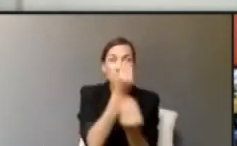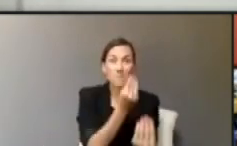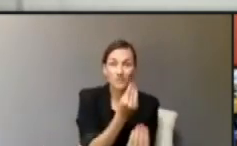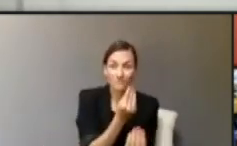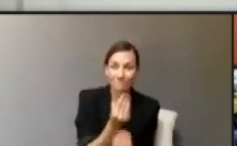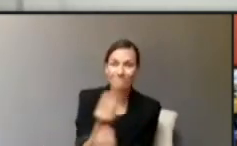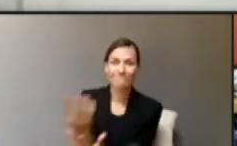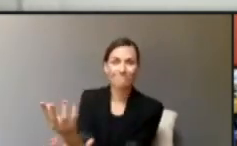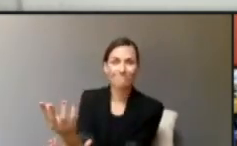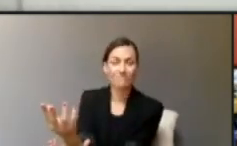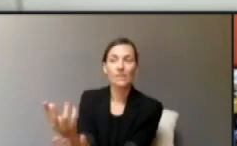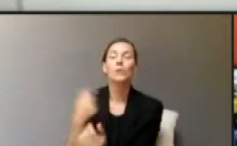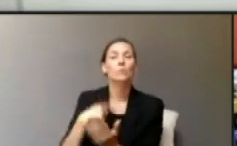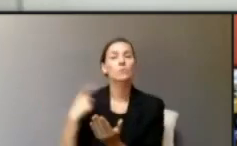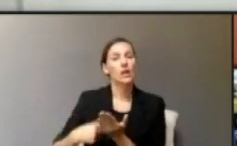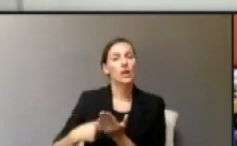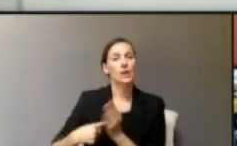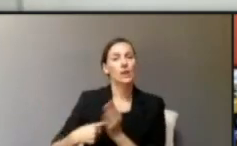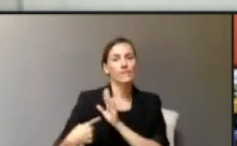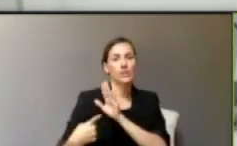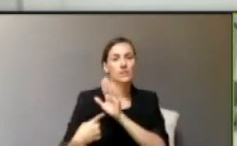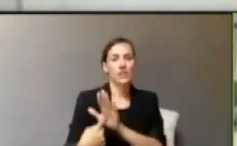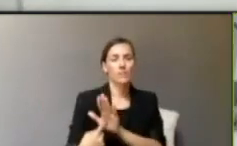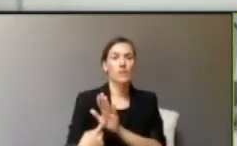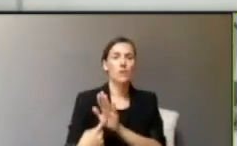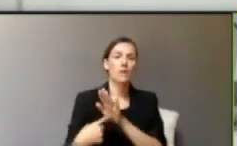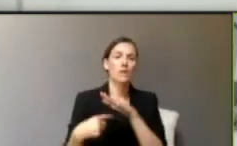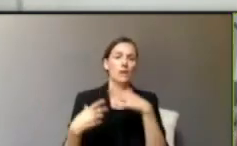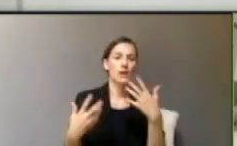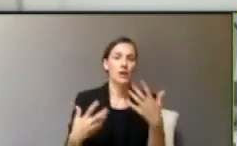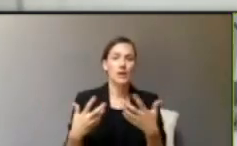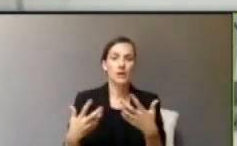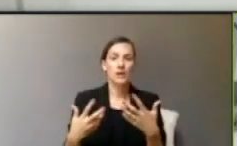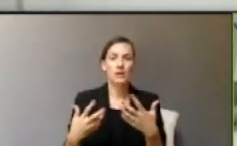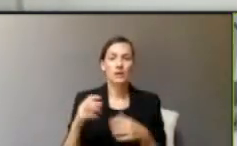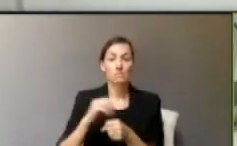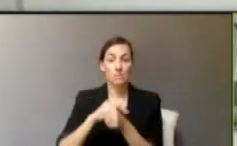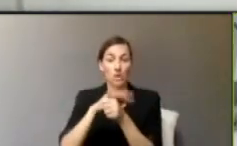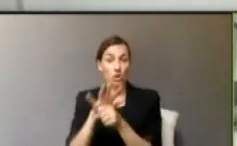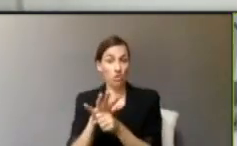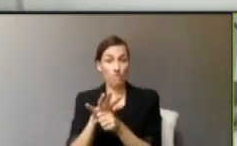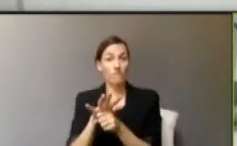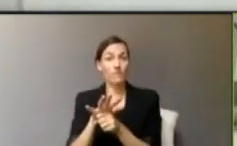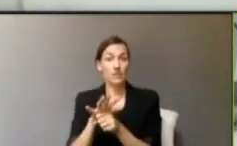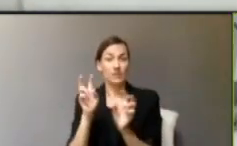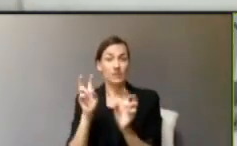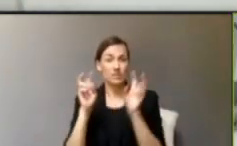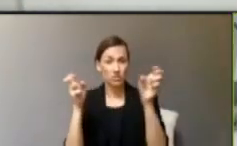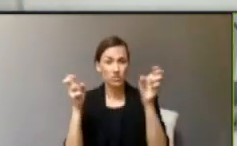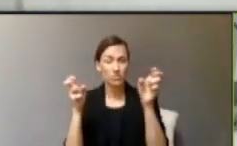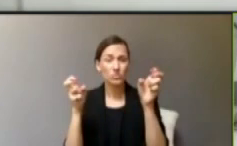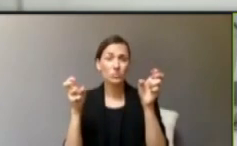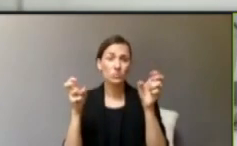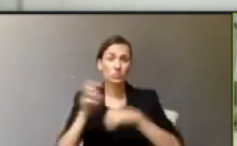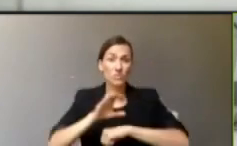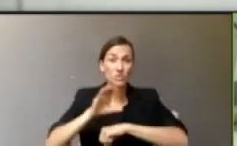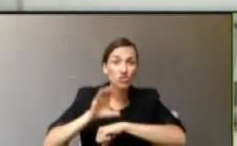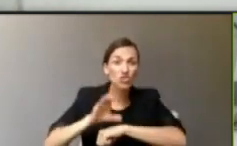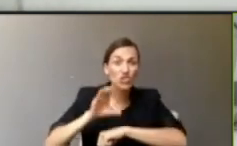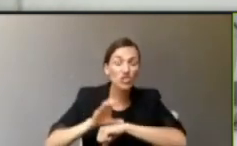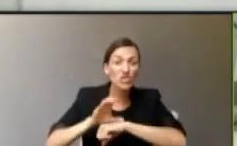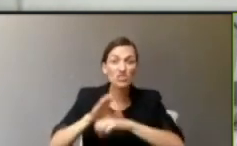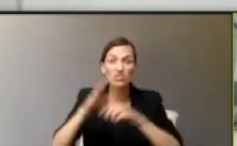you talk about, for example, the COVID-19 issue and churches shutting